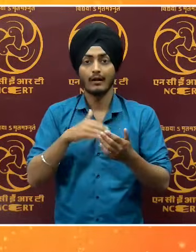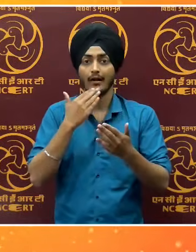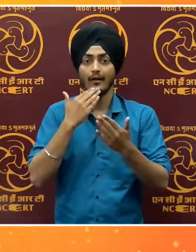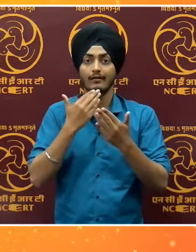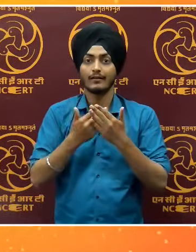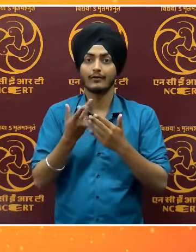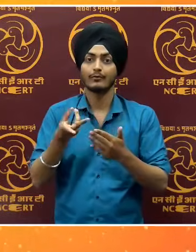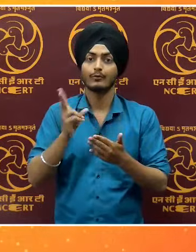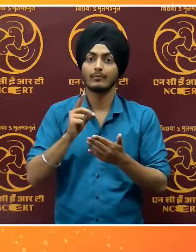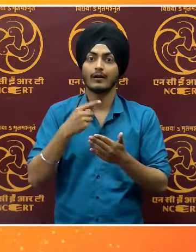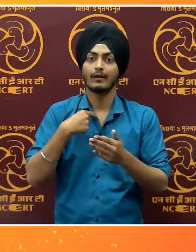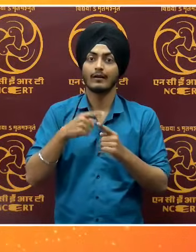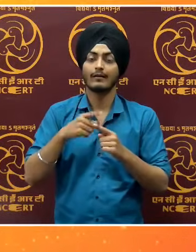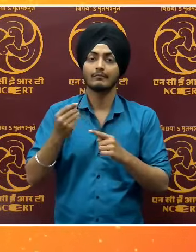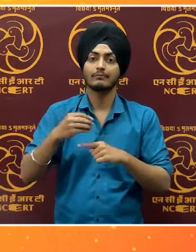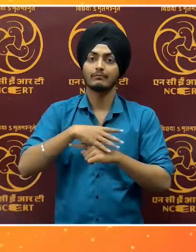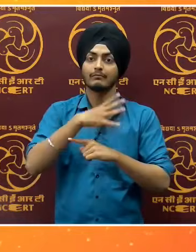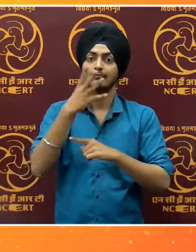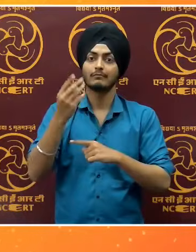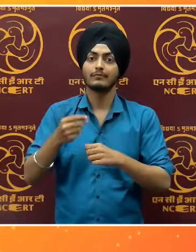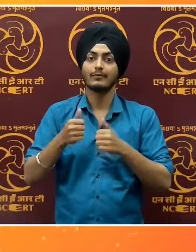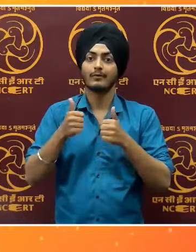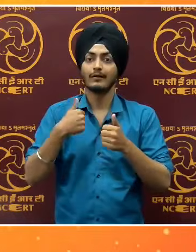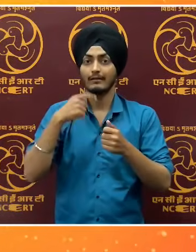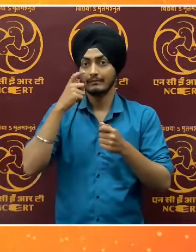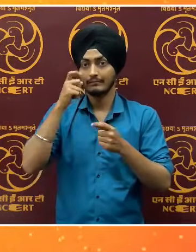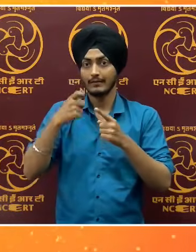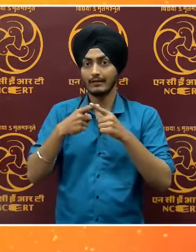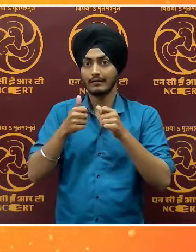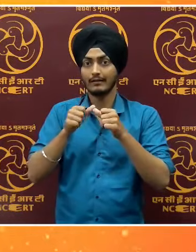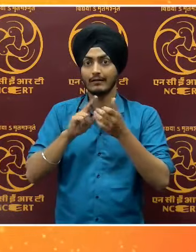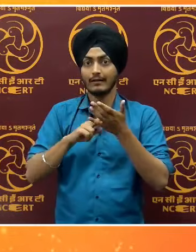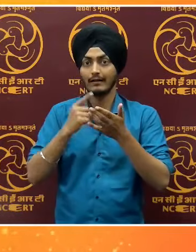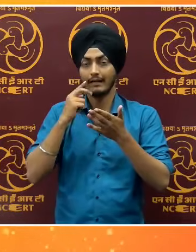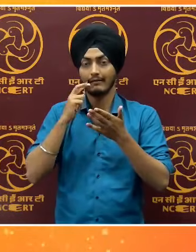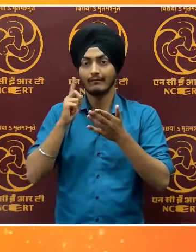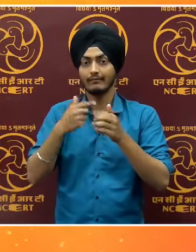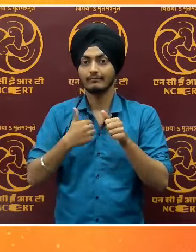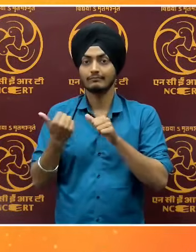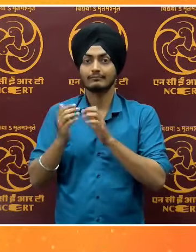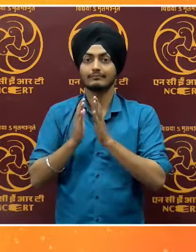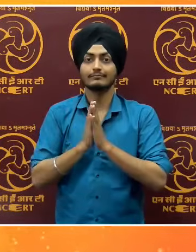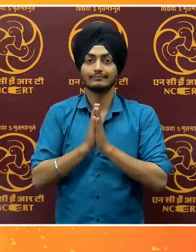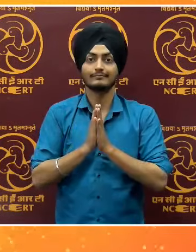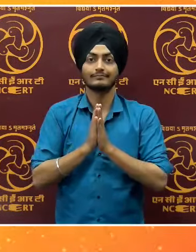you so much once again. Have a great day ahead. I'm Tanvi Khurana and I'll take a leave of you. Namaskar.